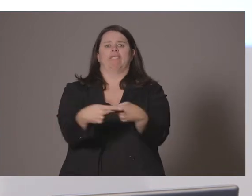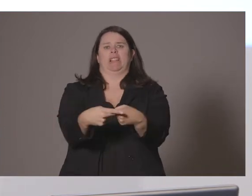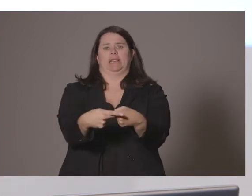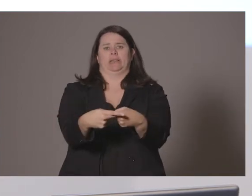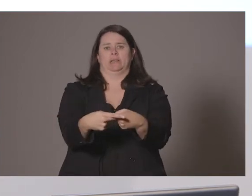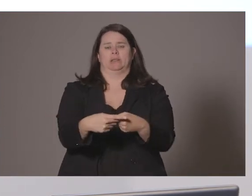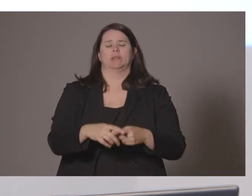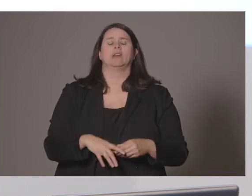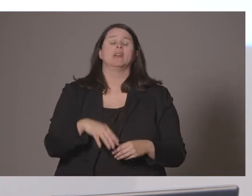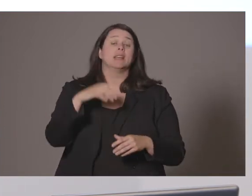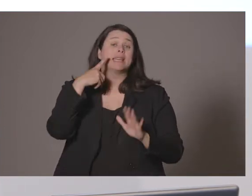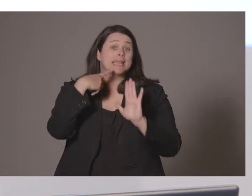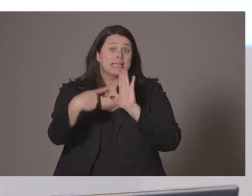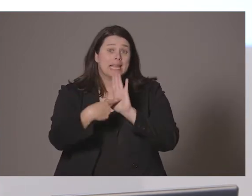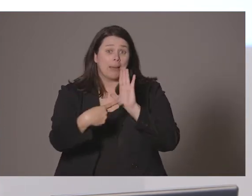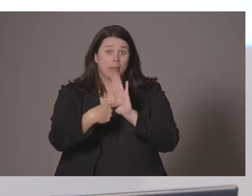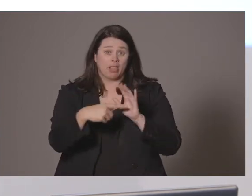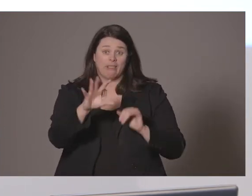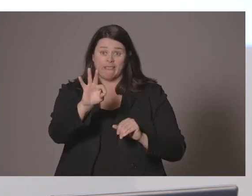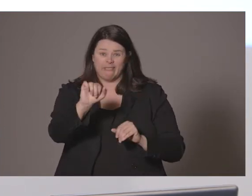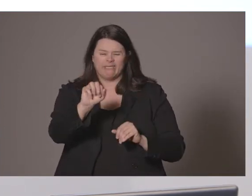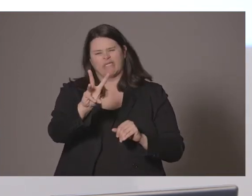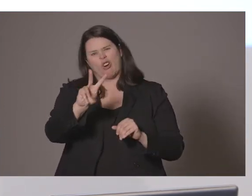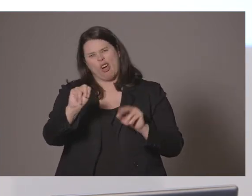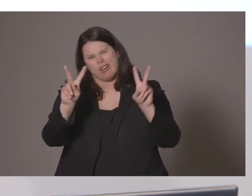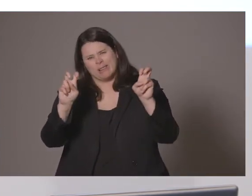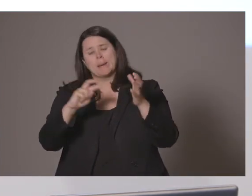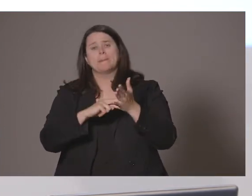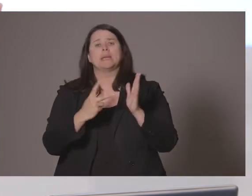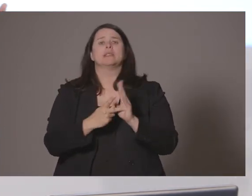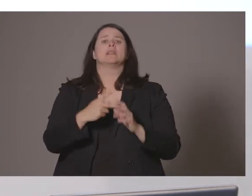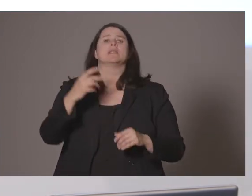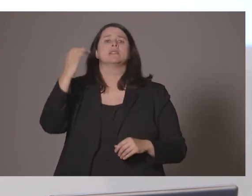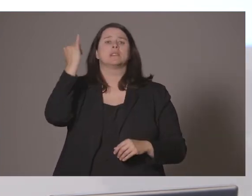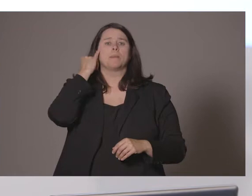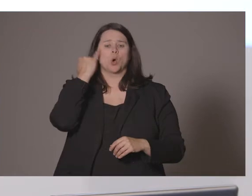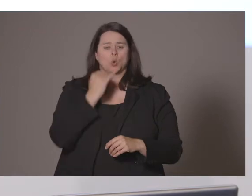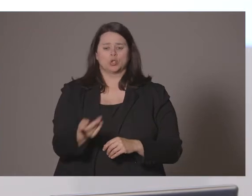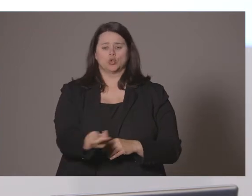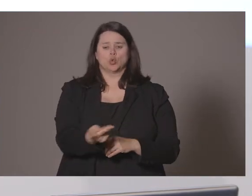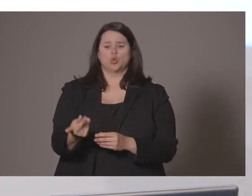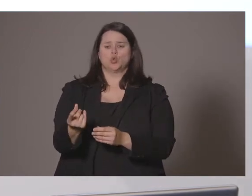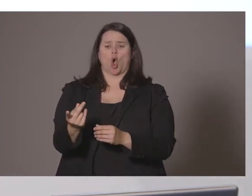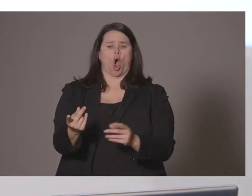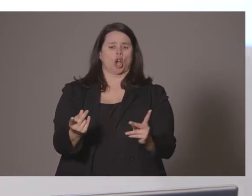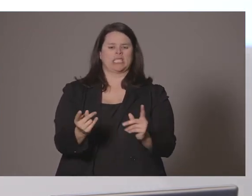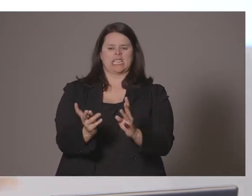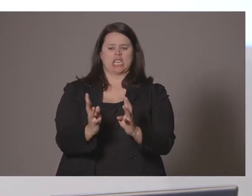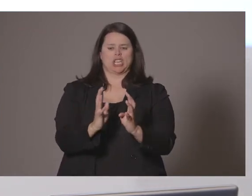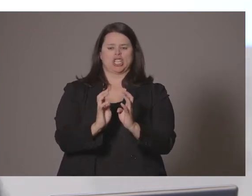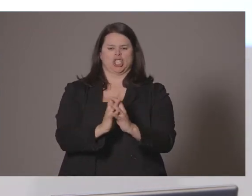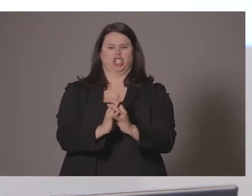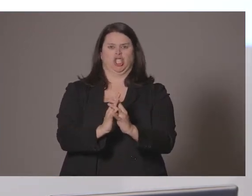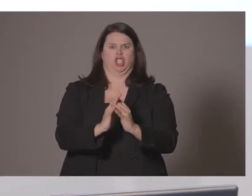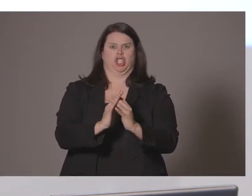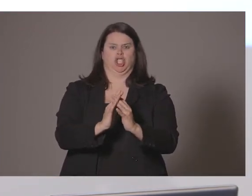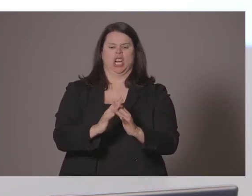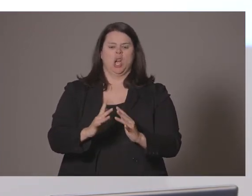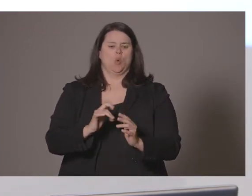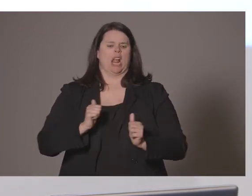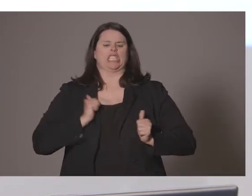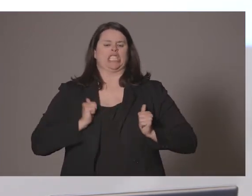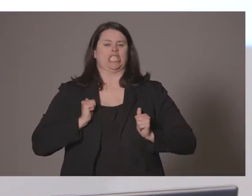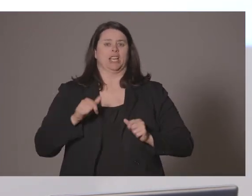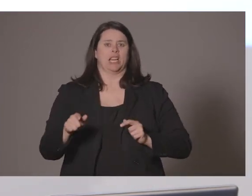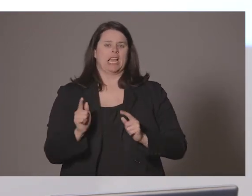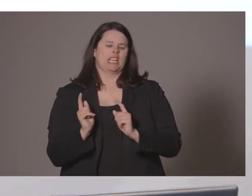So the example of this is if you see a couple of dogs playing and one starts to get really aggressive and the other one goes, hey,